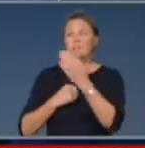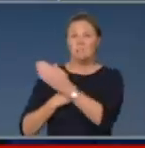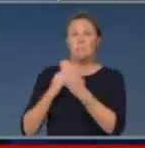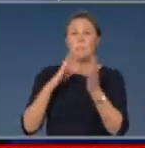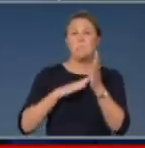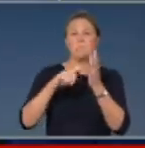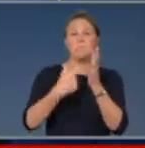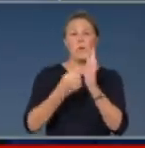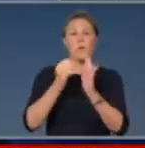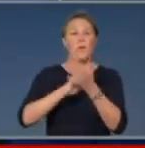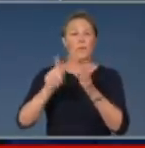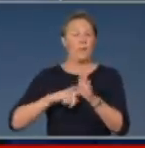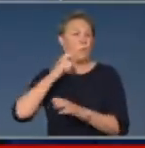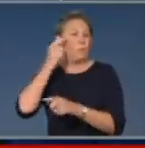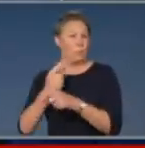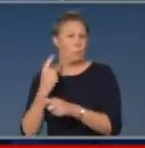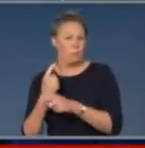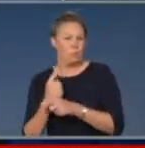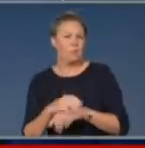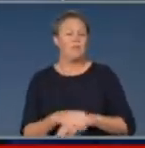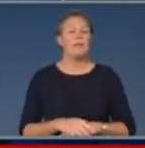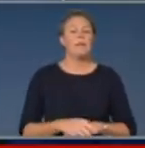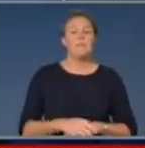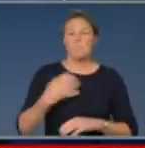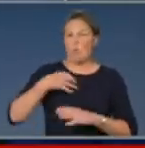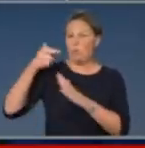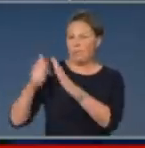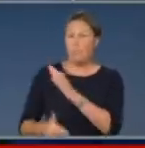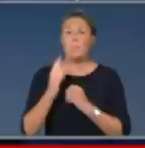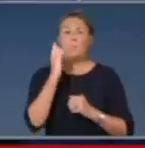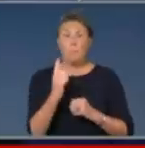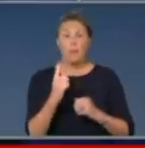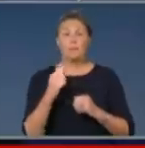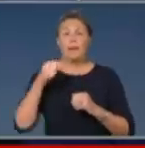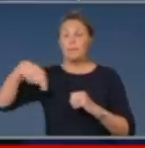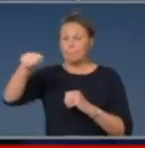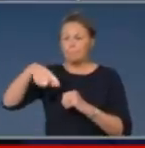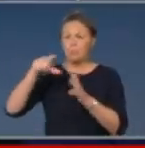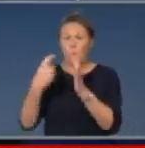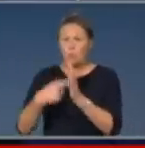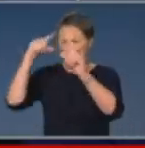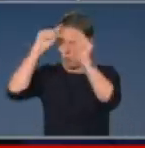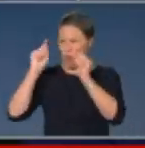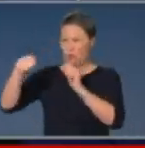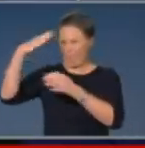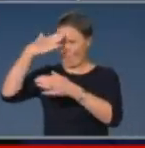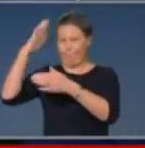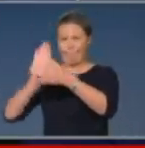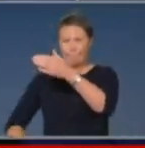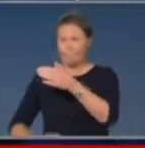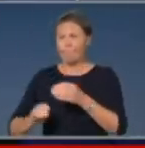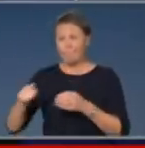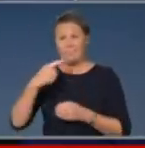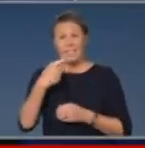bit more about this, but on the wearing of masks, the medical expert panel, we accepted their advice that it is not recommended